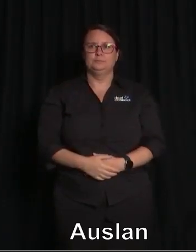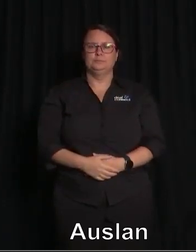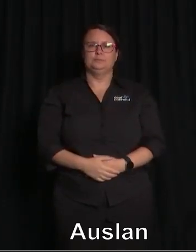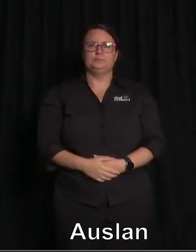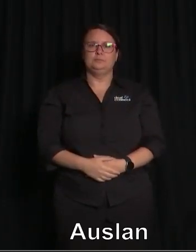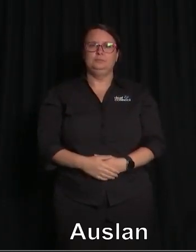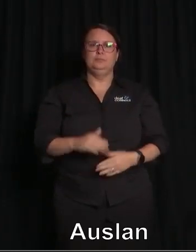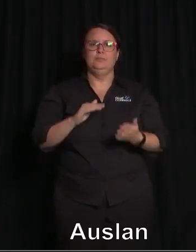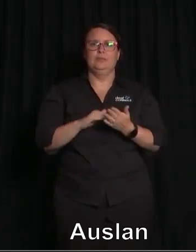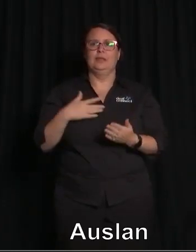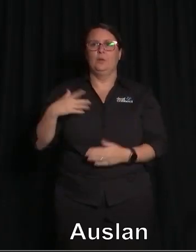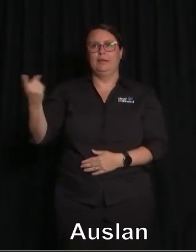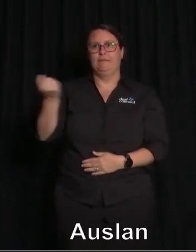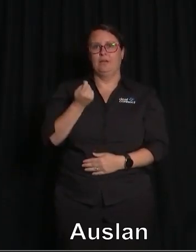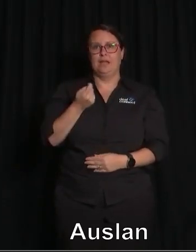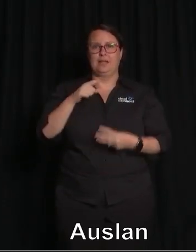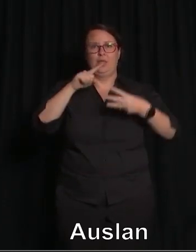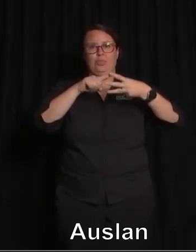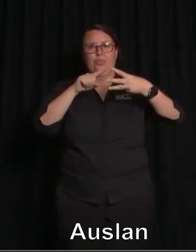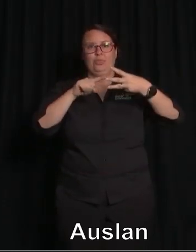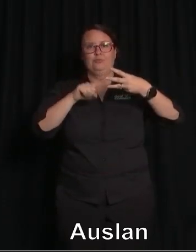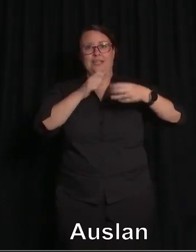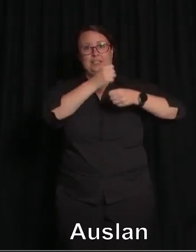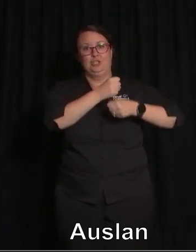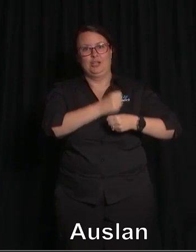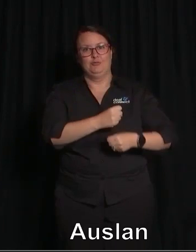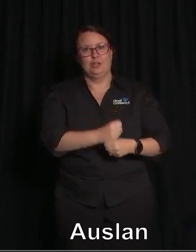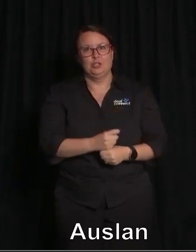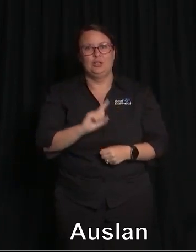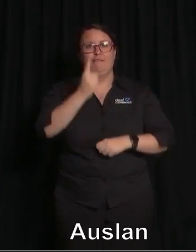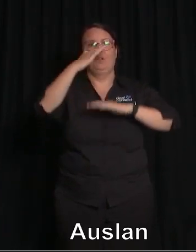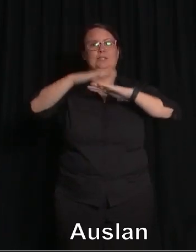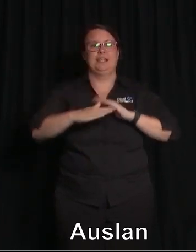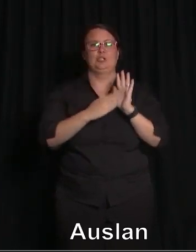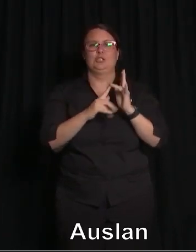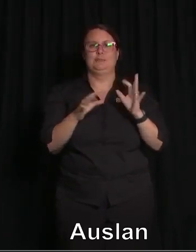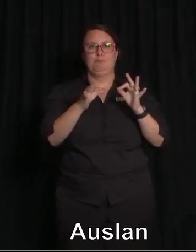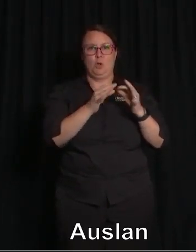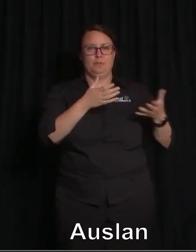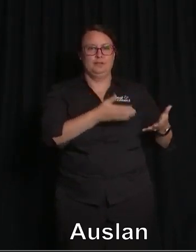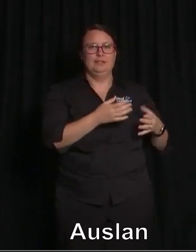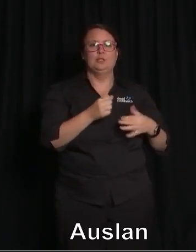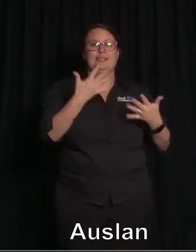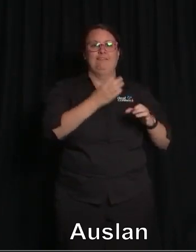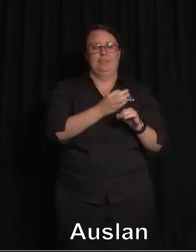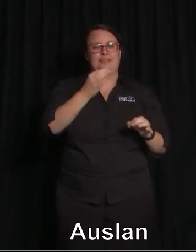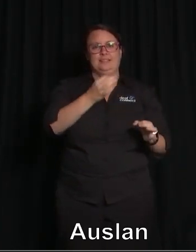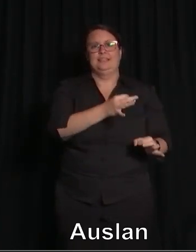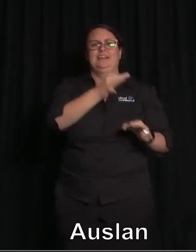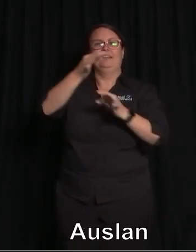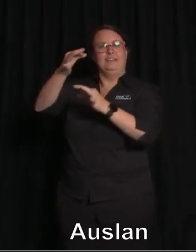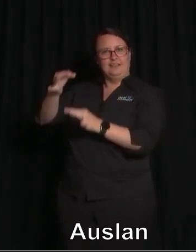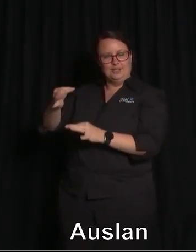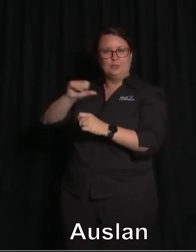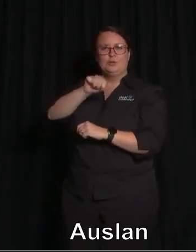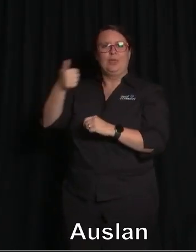Now I'd like to invite 3 generations of First Nations mob to the stage to hand over a message stick to the next hosts of the